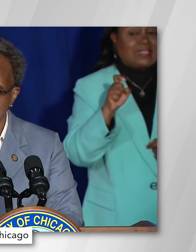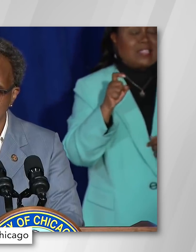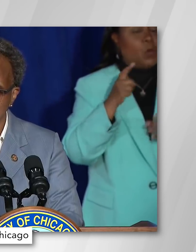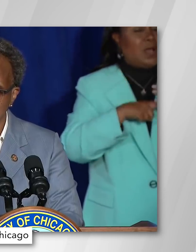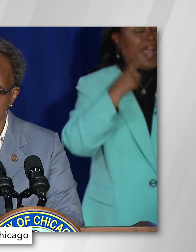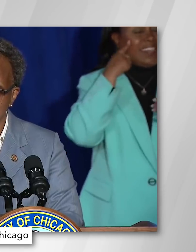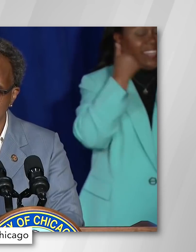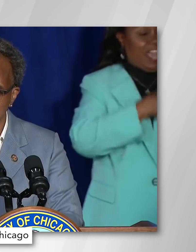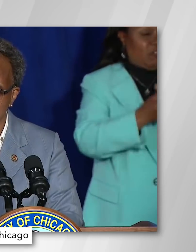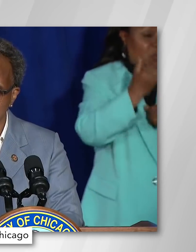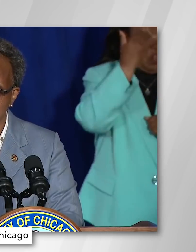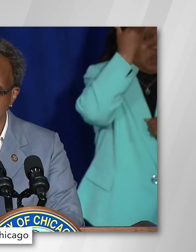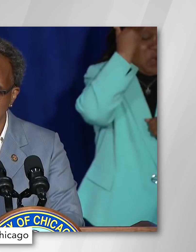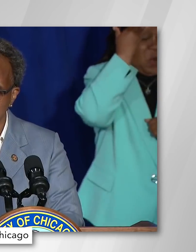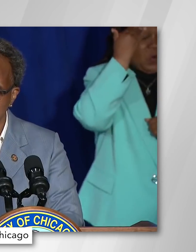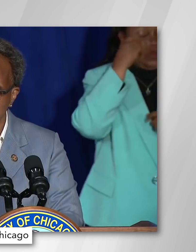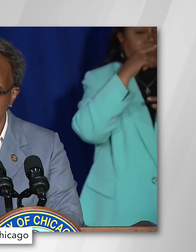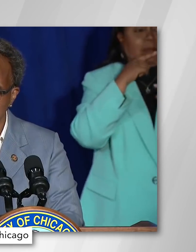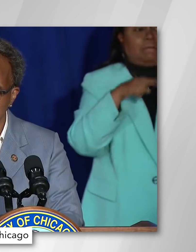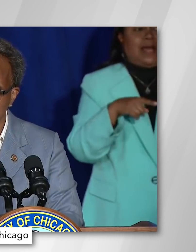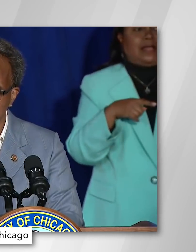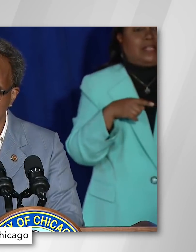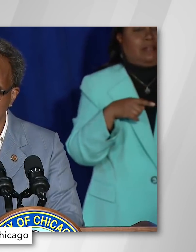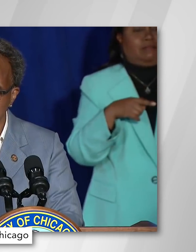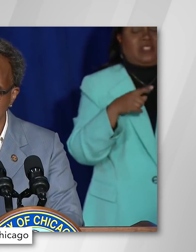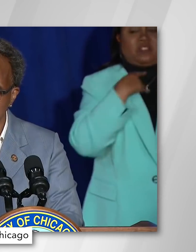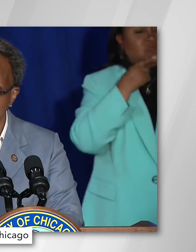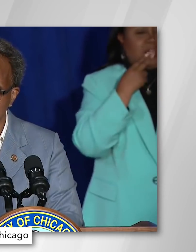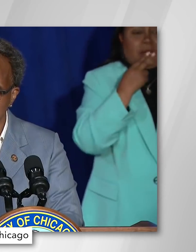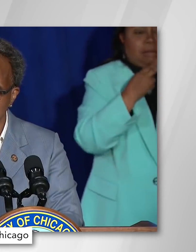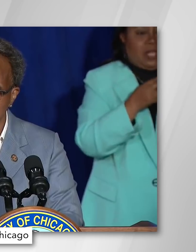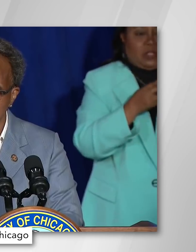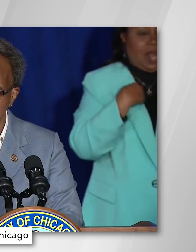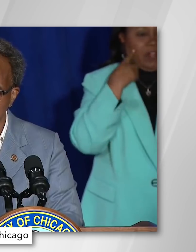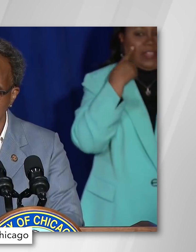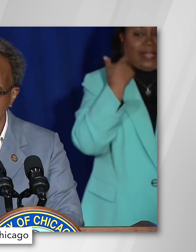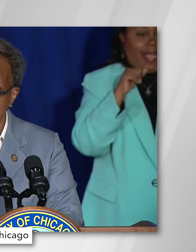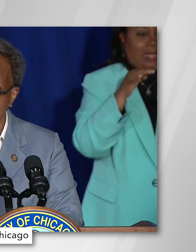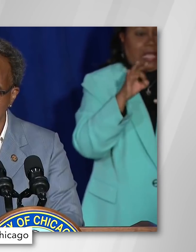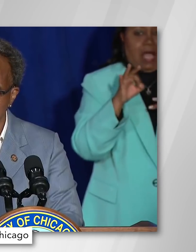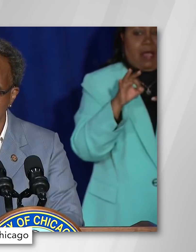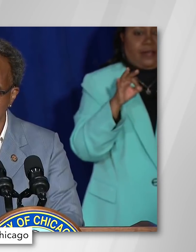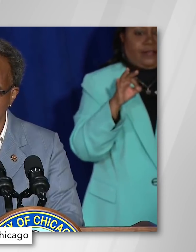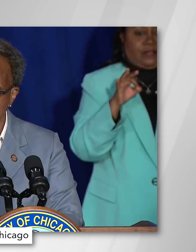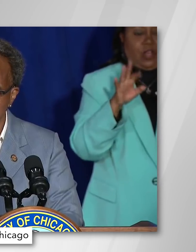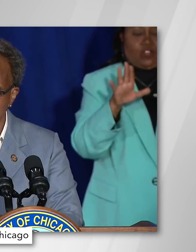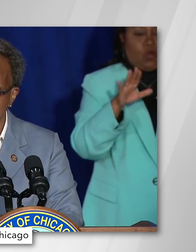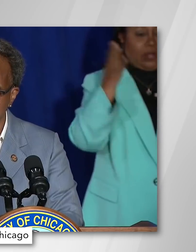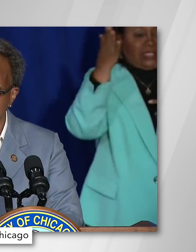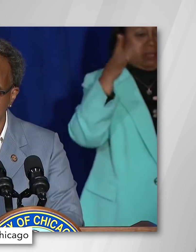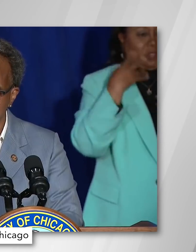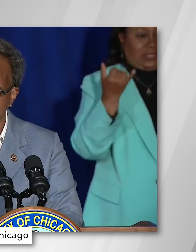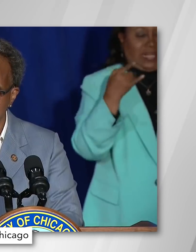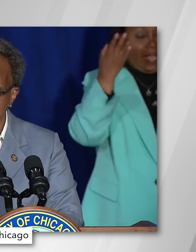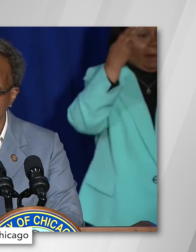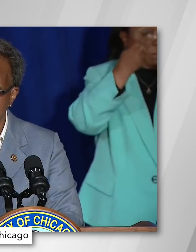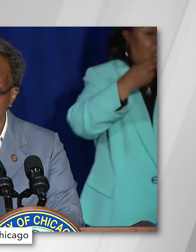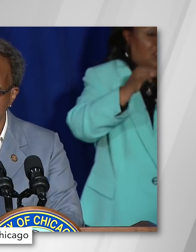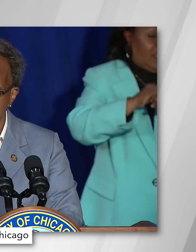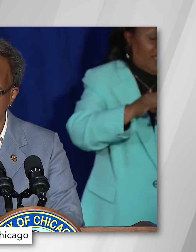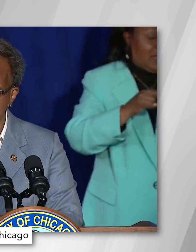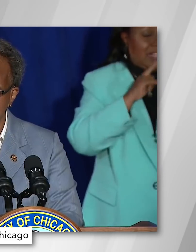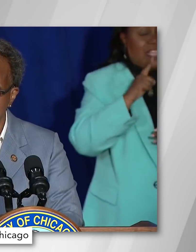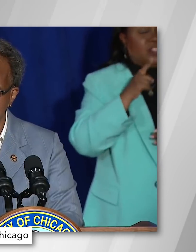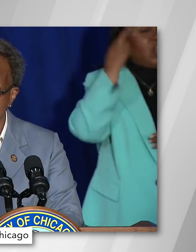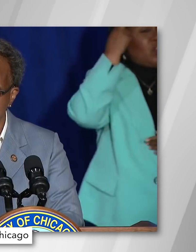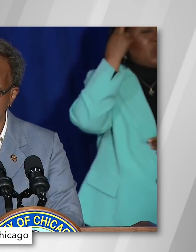What I think everybody knows, but you didn't mention, I don't think any of your speakers here today mentioned it,